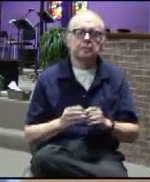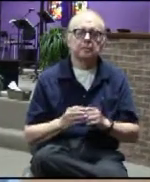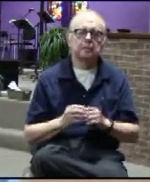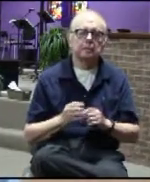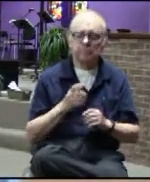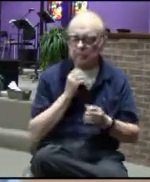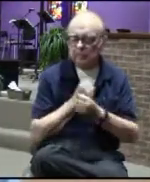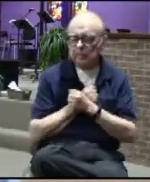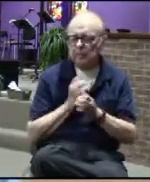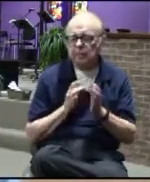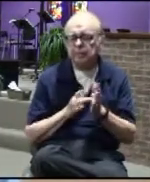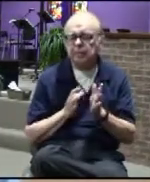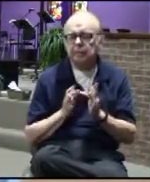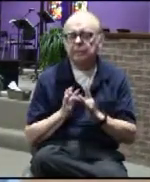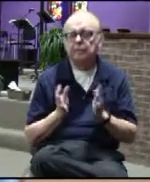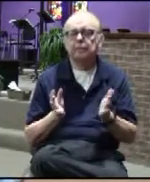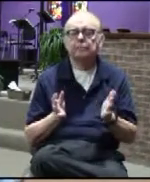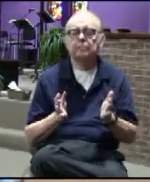who loved Jesus